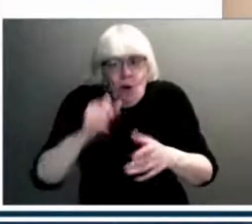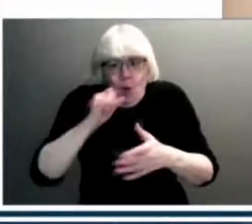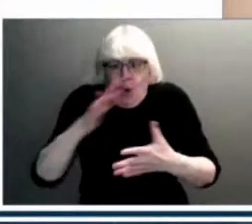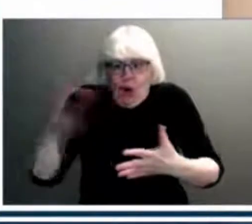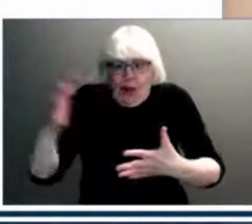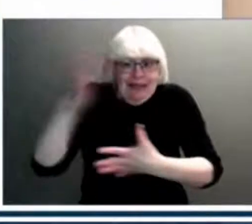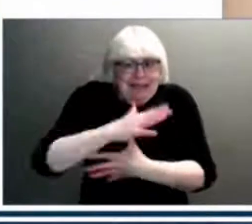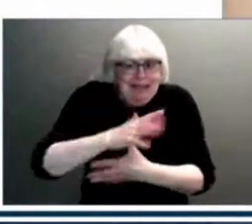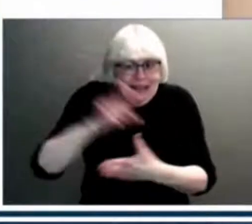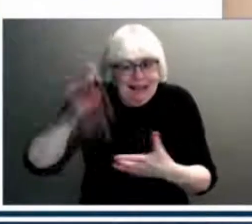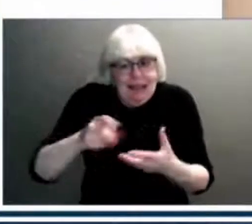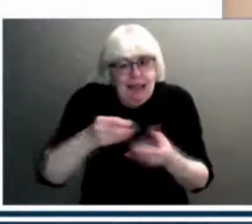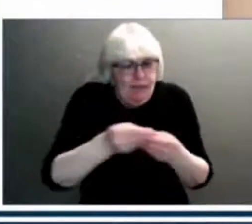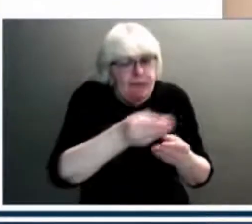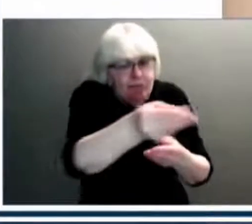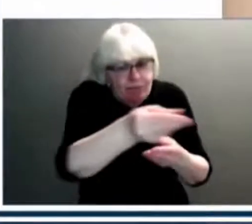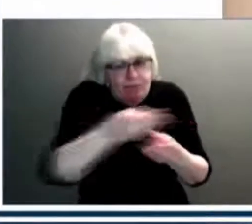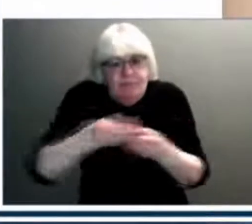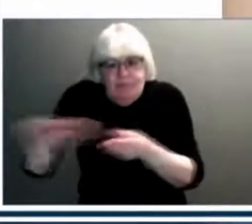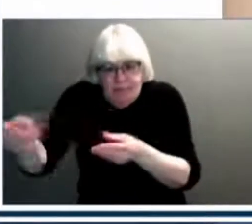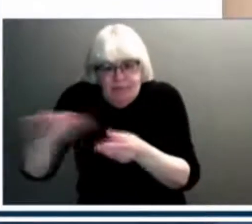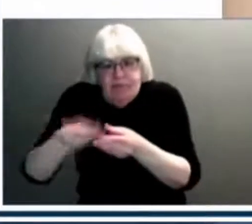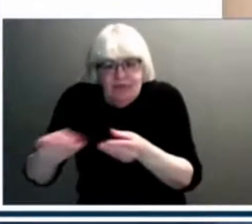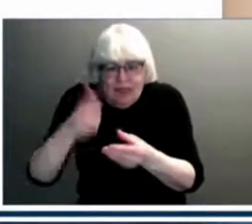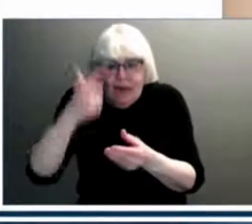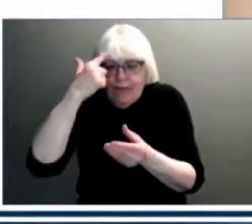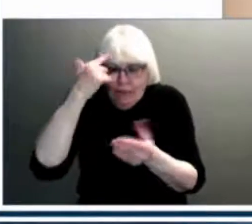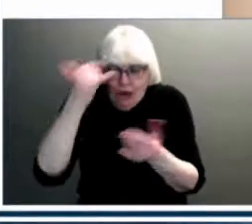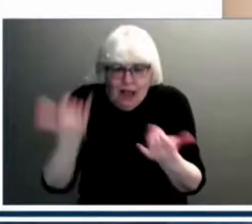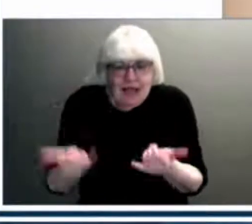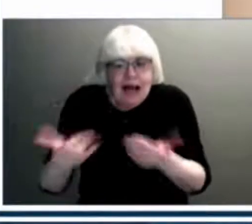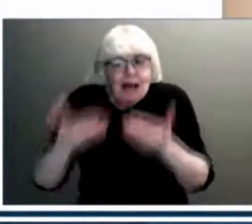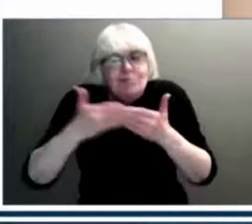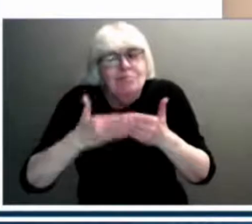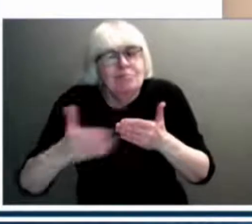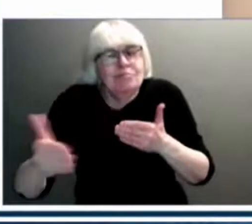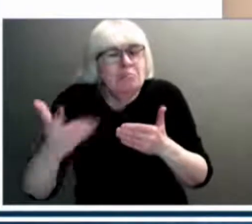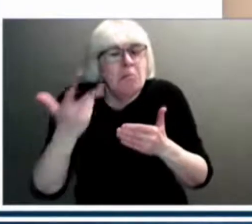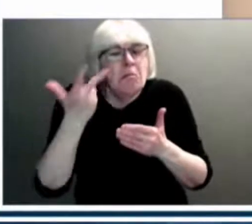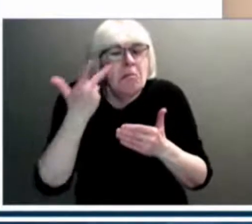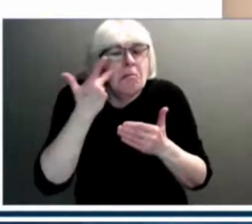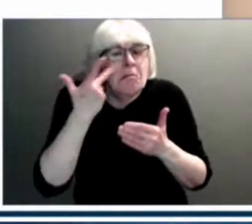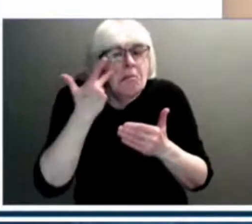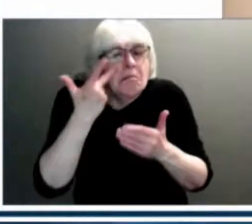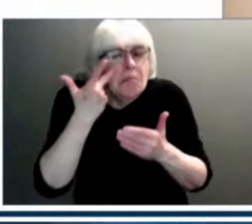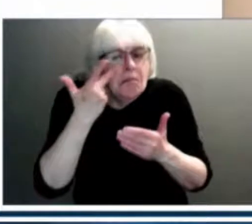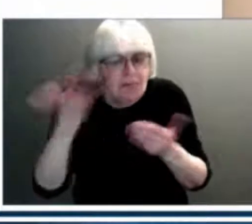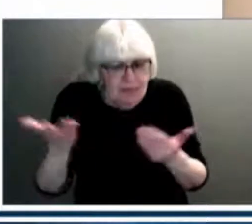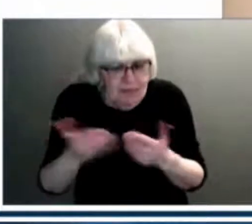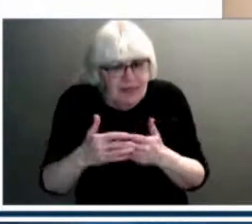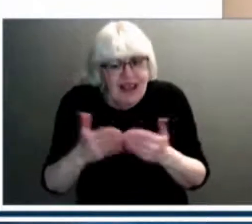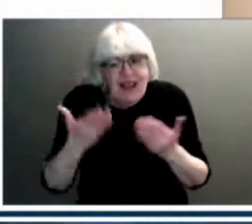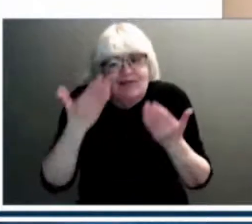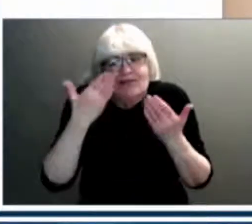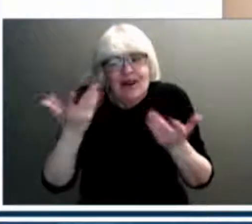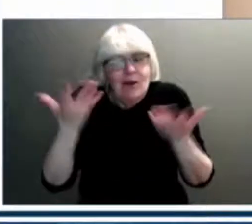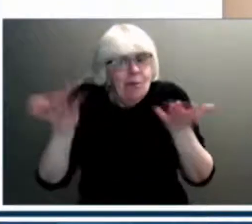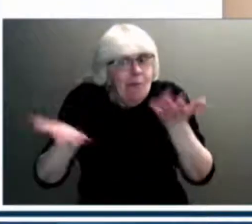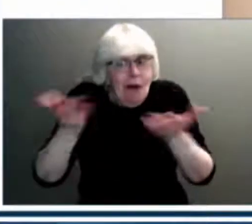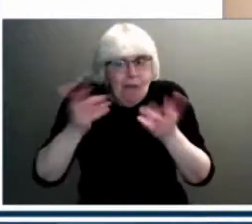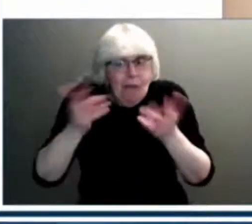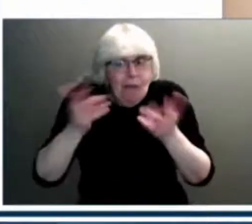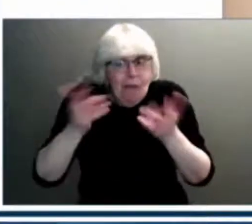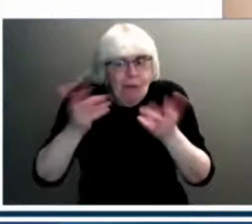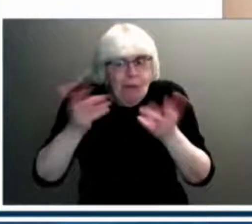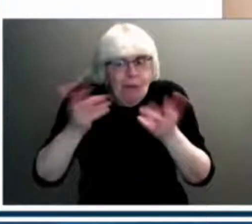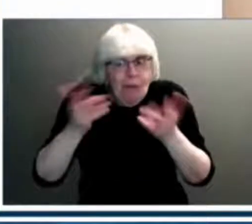the foreseeable future, and quite likely as we this will take us through the Omicron wave, and then we have to